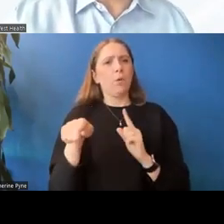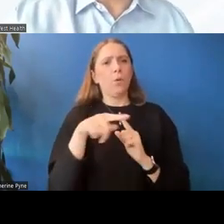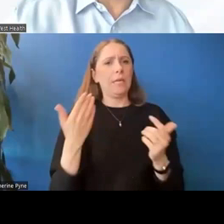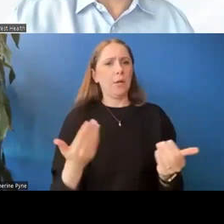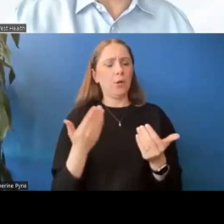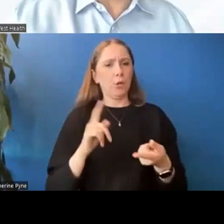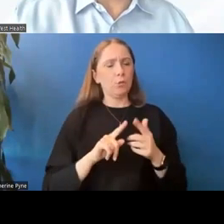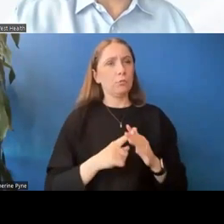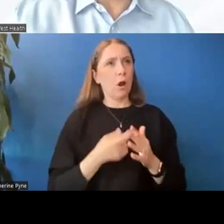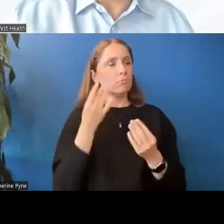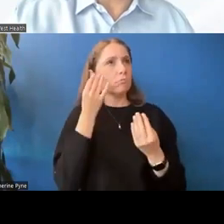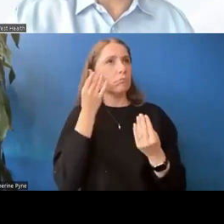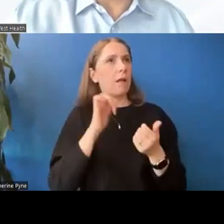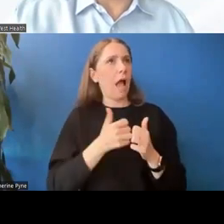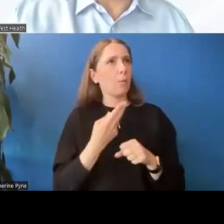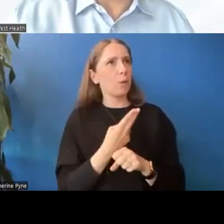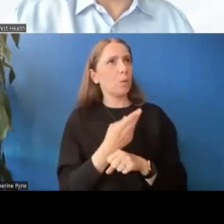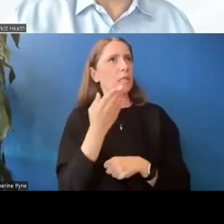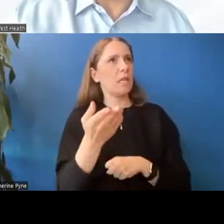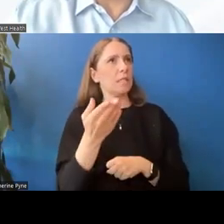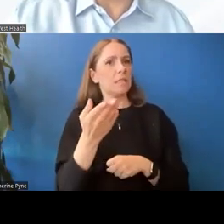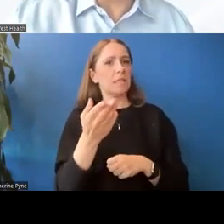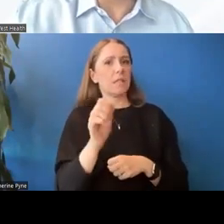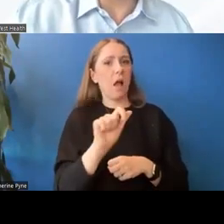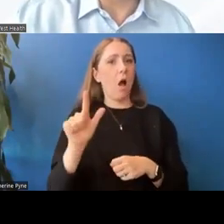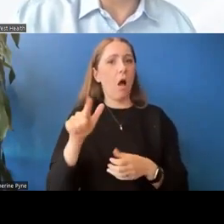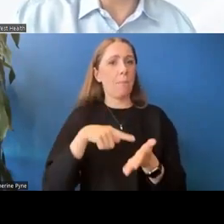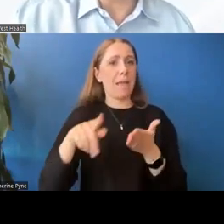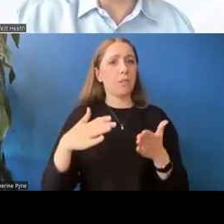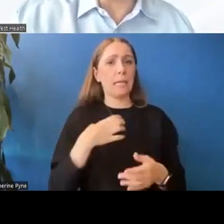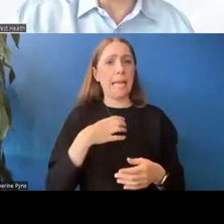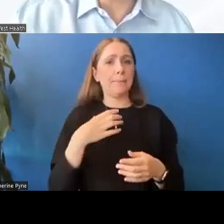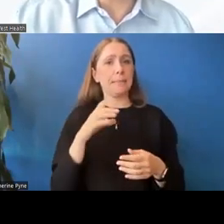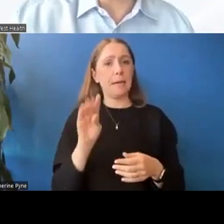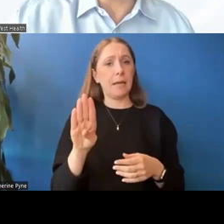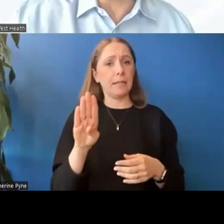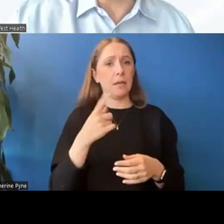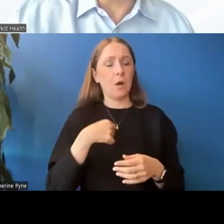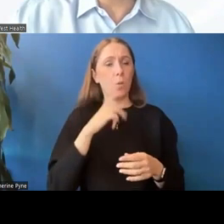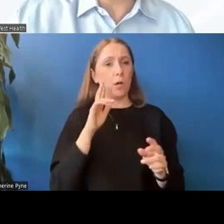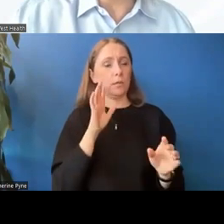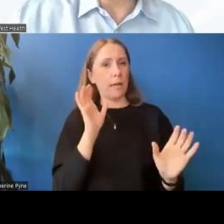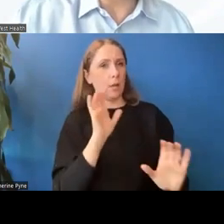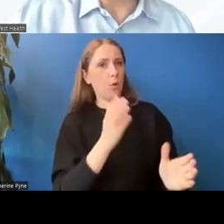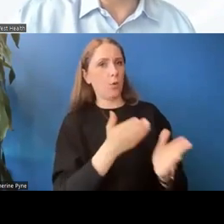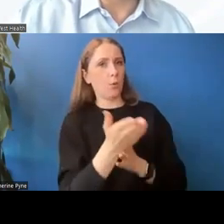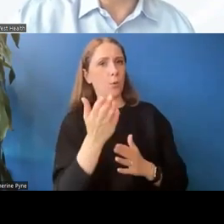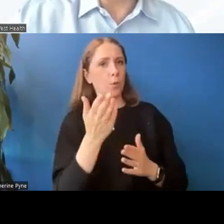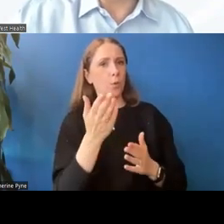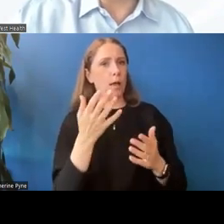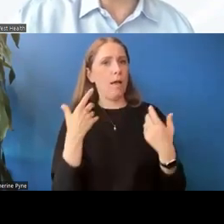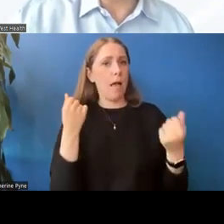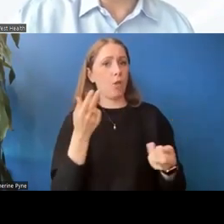to start to think about how can we use this all payers claims database? And we are exploring it from behavioral health perspective right now, but I'm sure you all